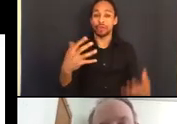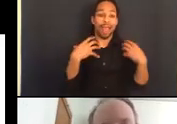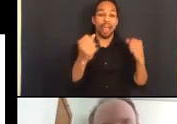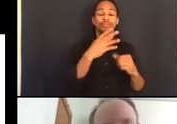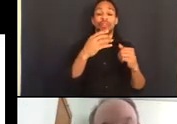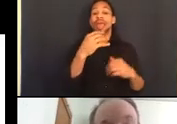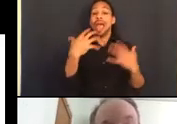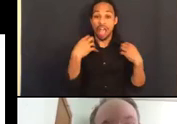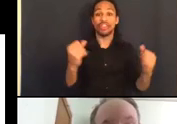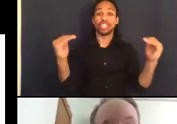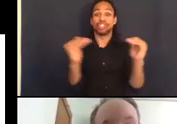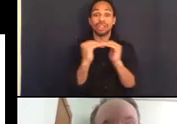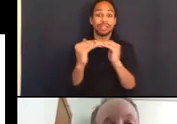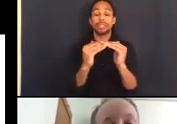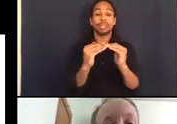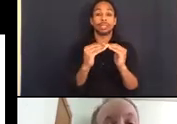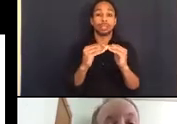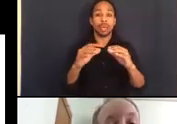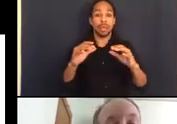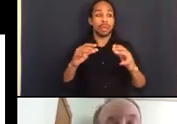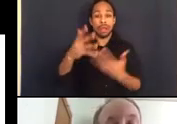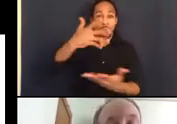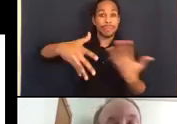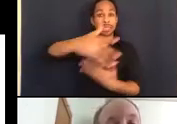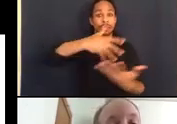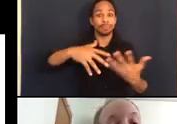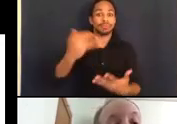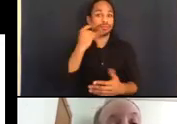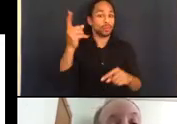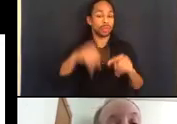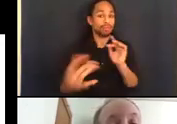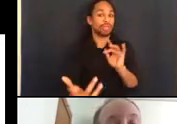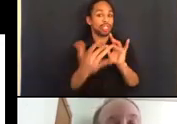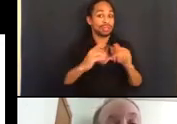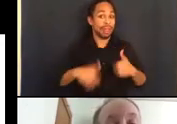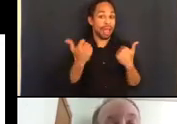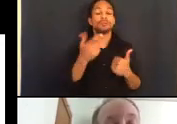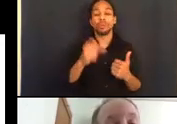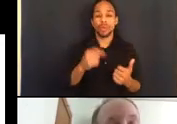not able to read the slides, you can reach us at